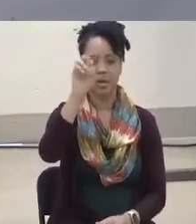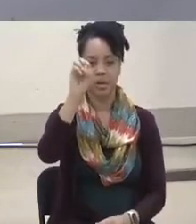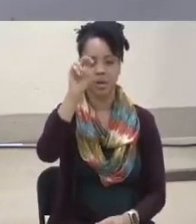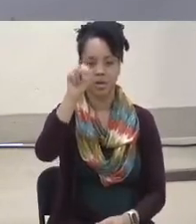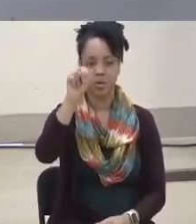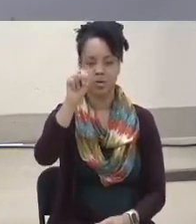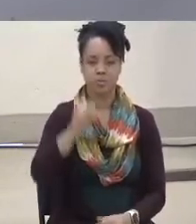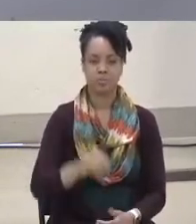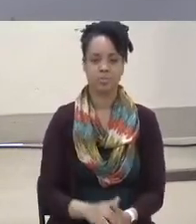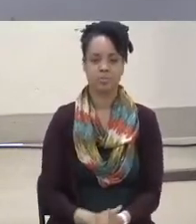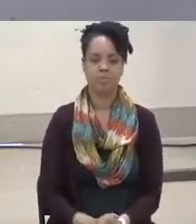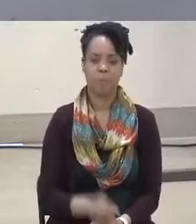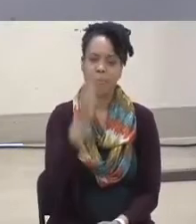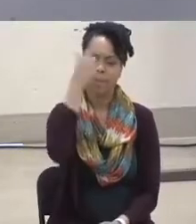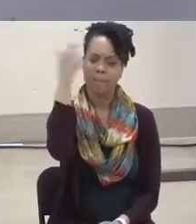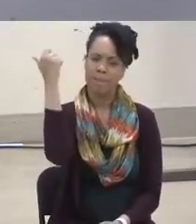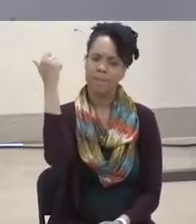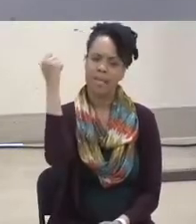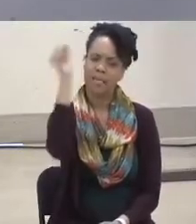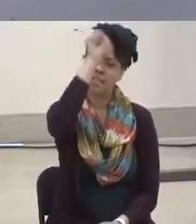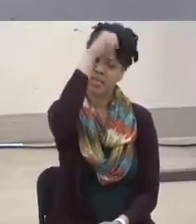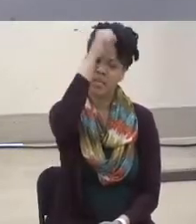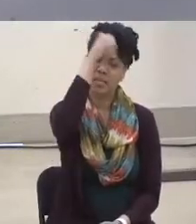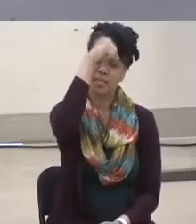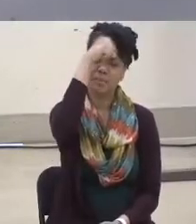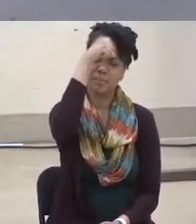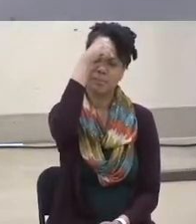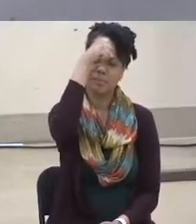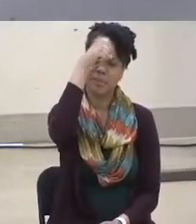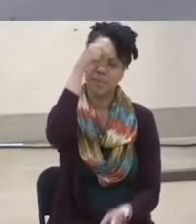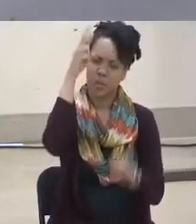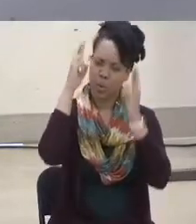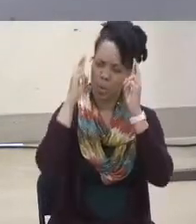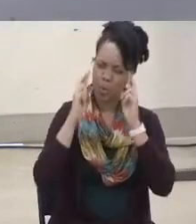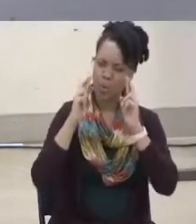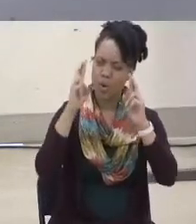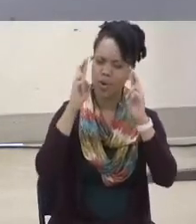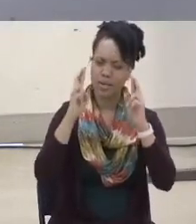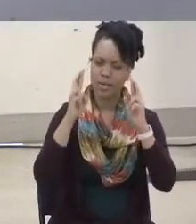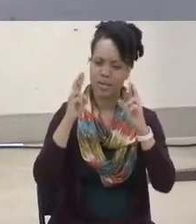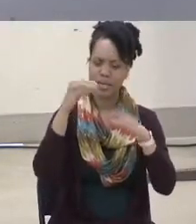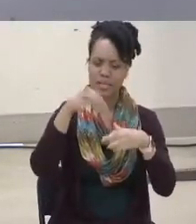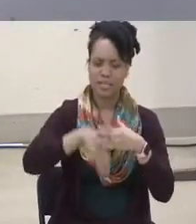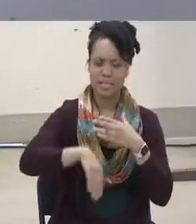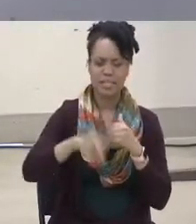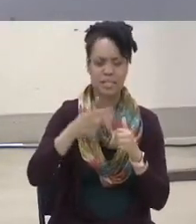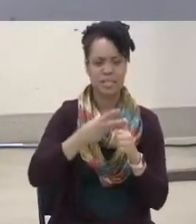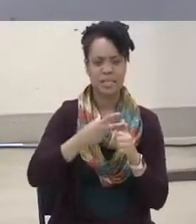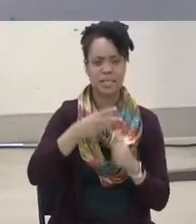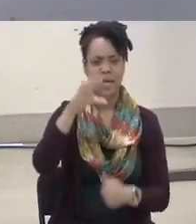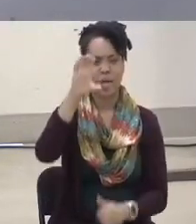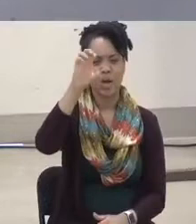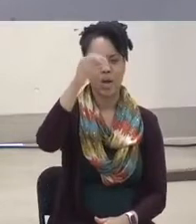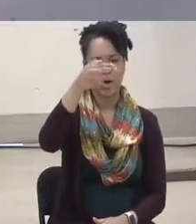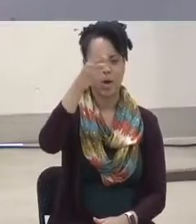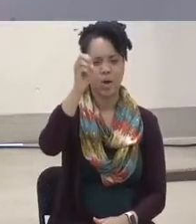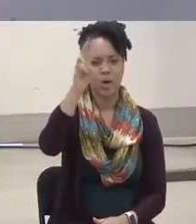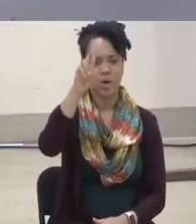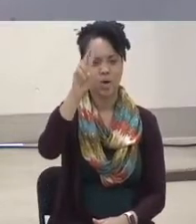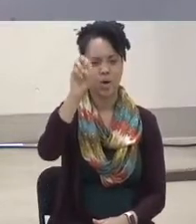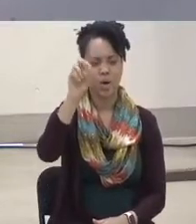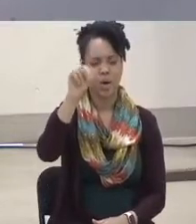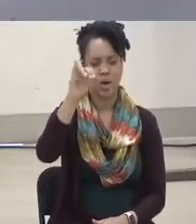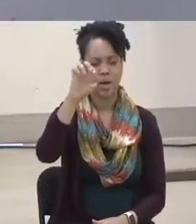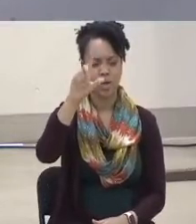Crónicas. Because Solomon recognizes in 2 Chronicles that there is